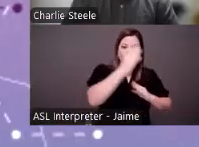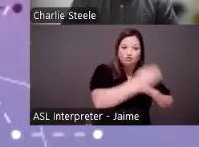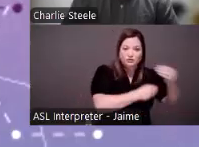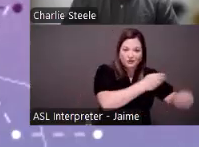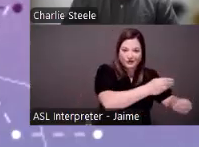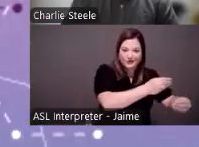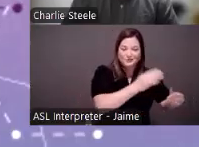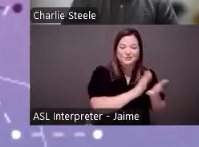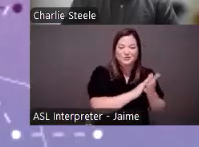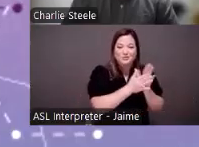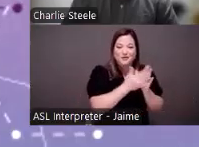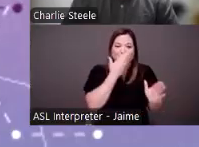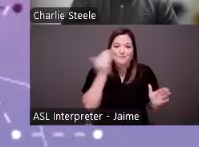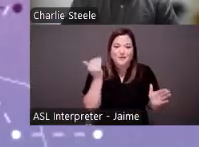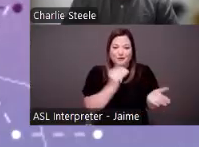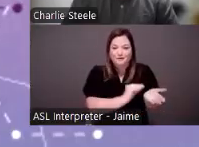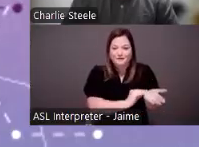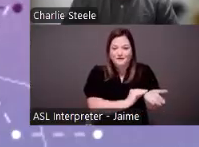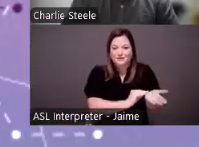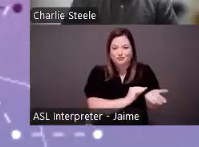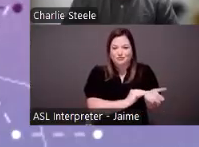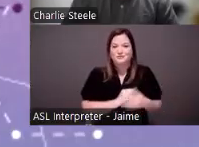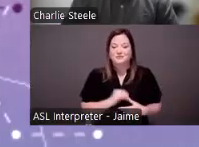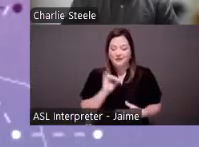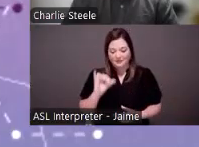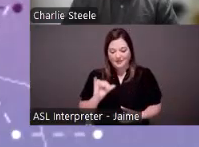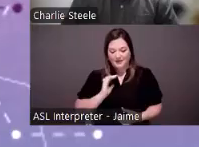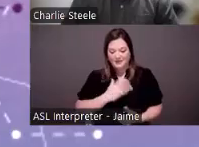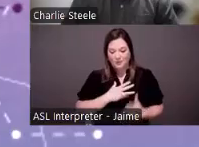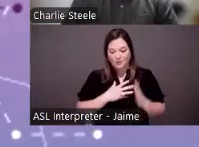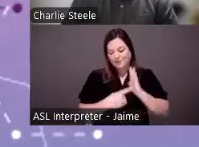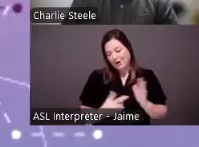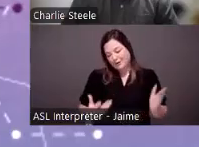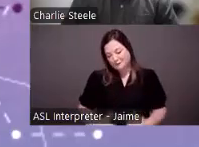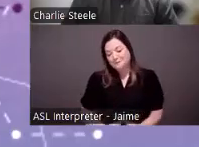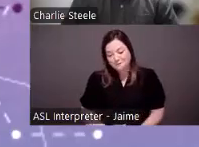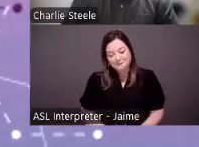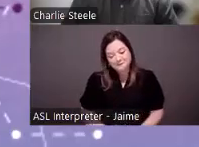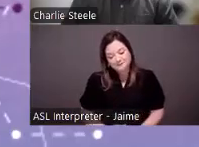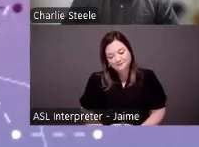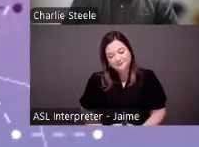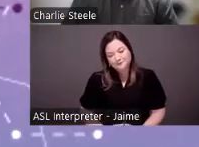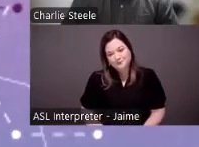better clinicians. And this was our model in short.